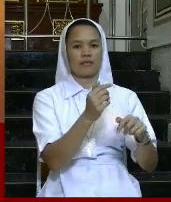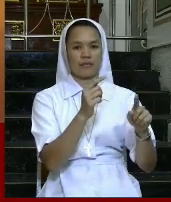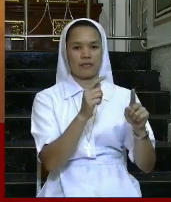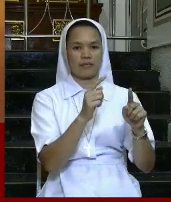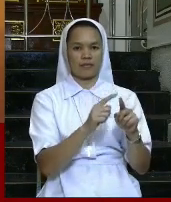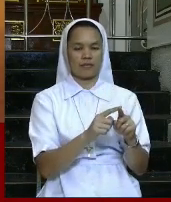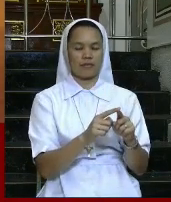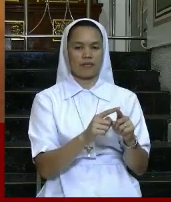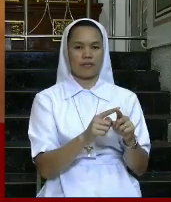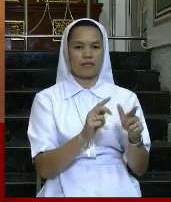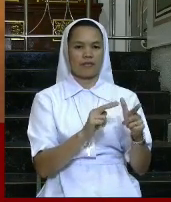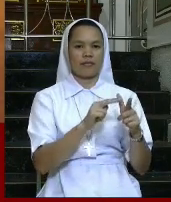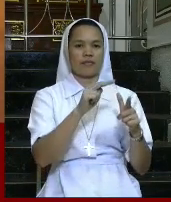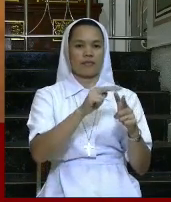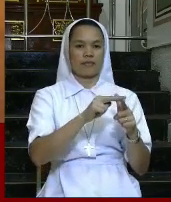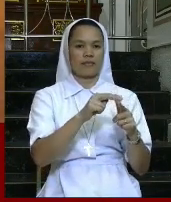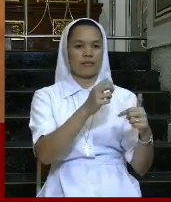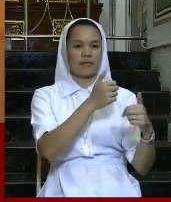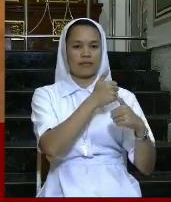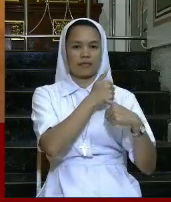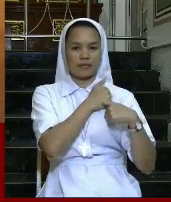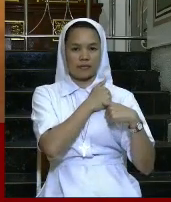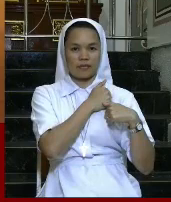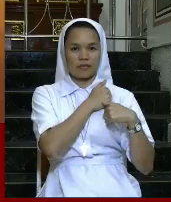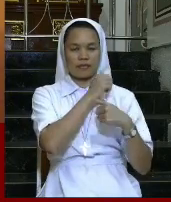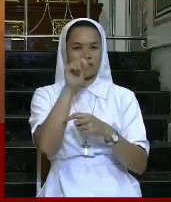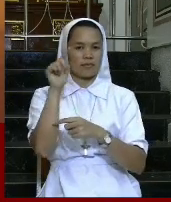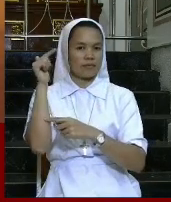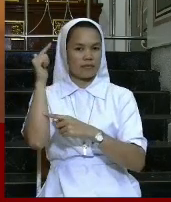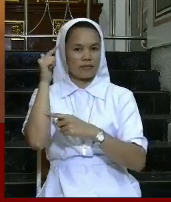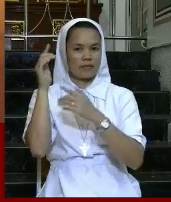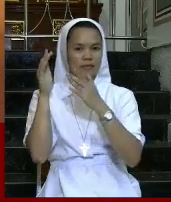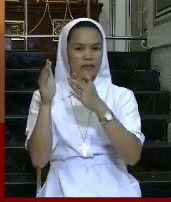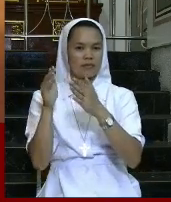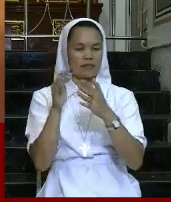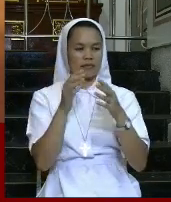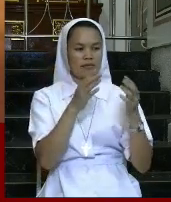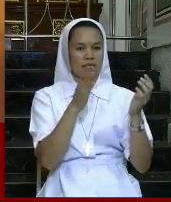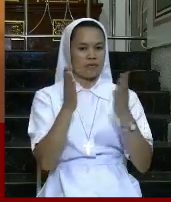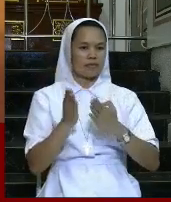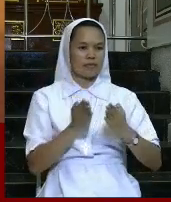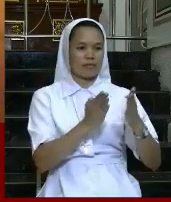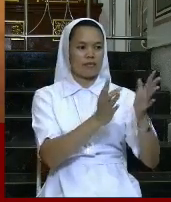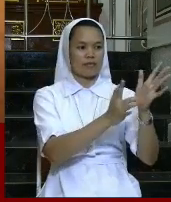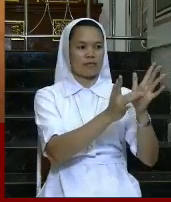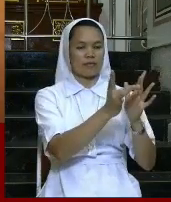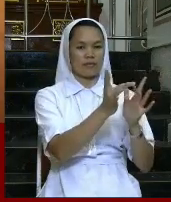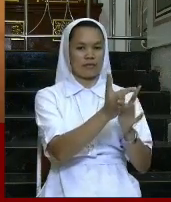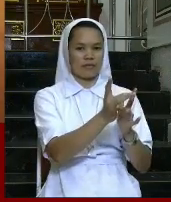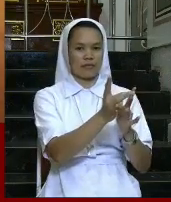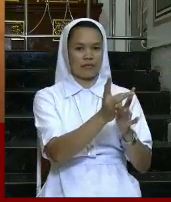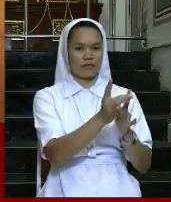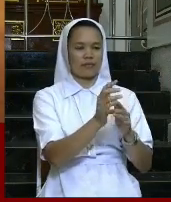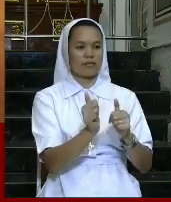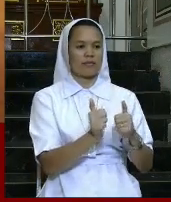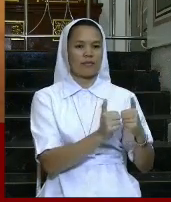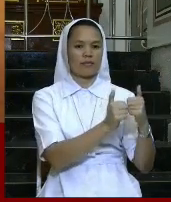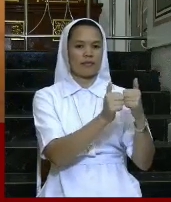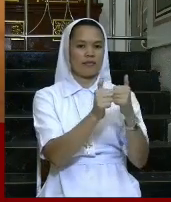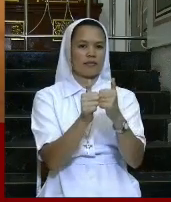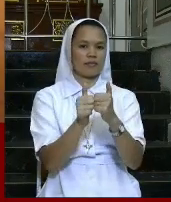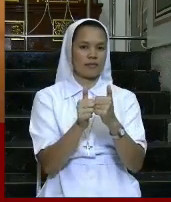crucified. Then the soldiers of the governor took Jesus inside the praetorium and gathered the